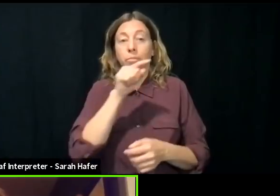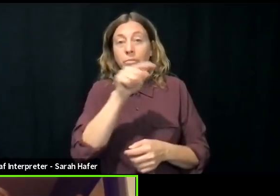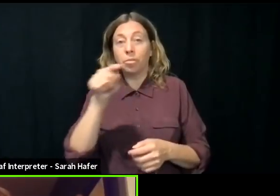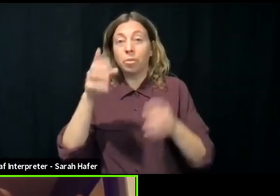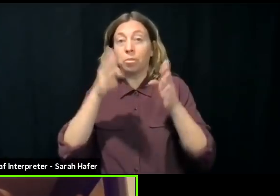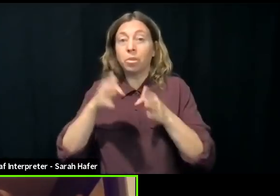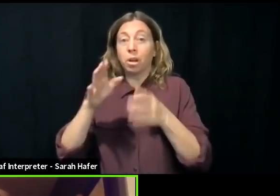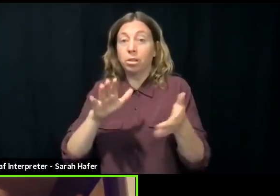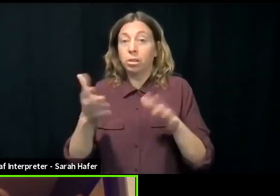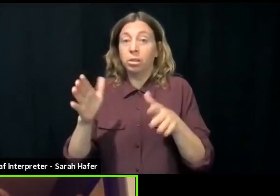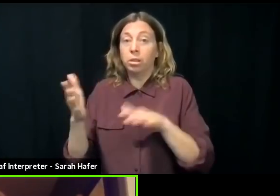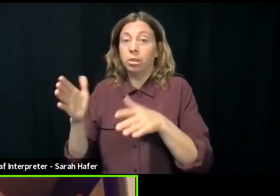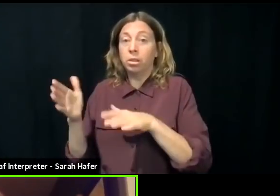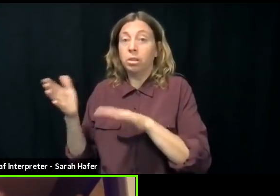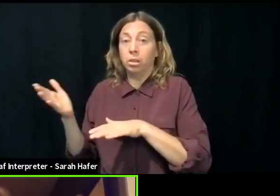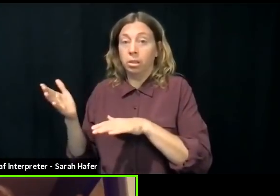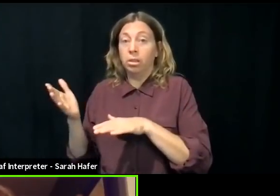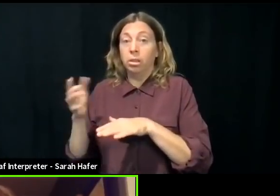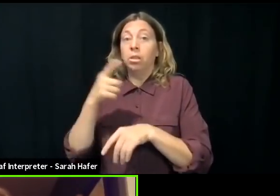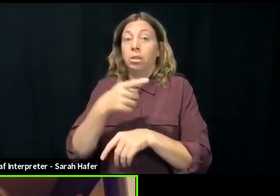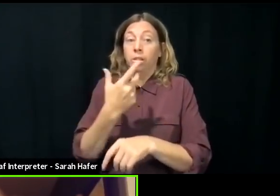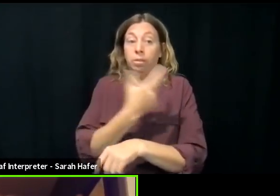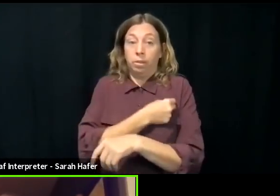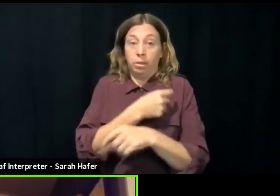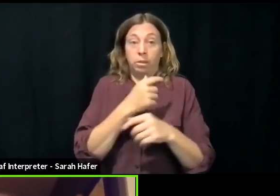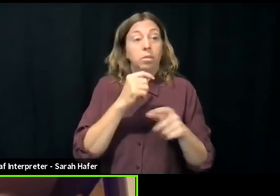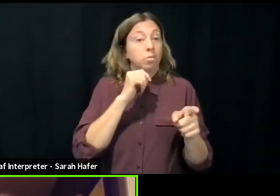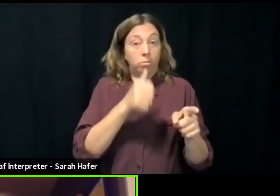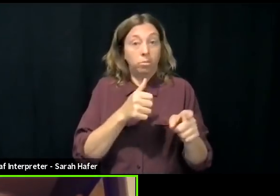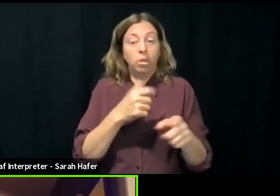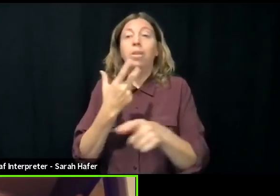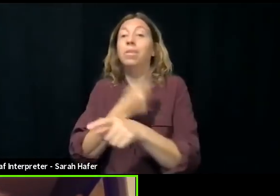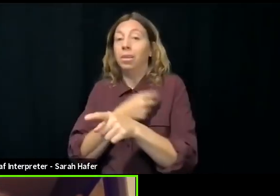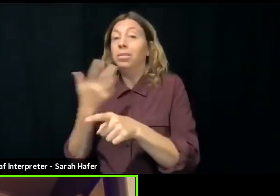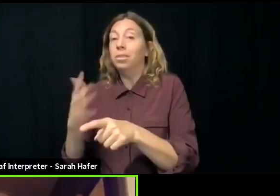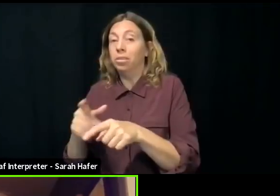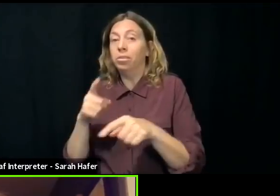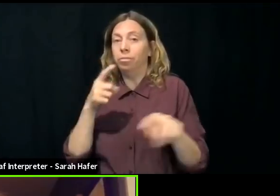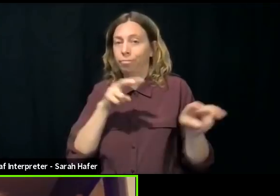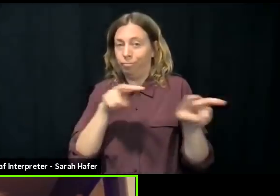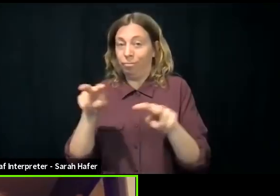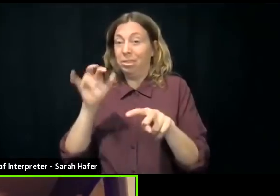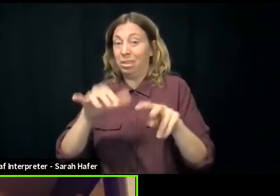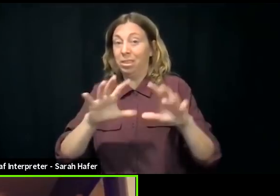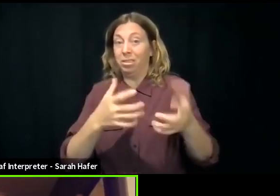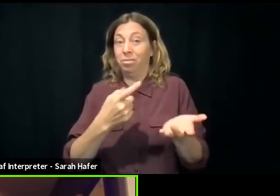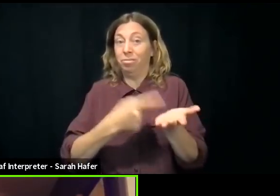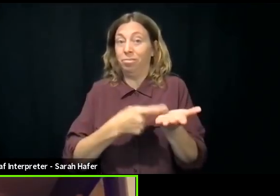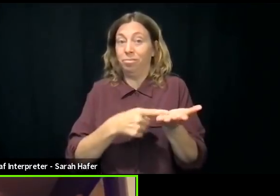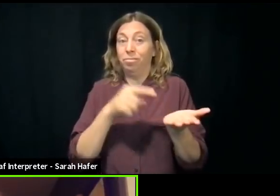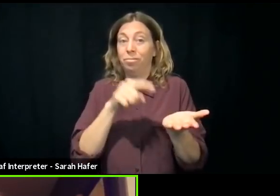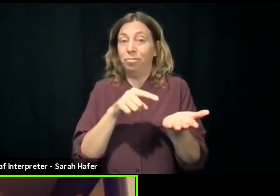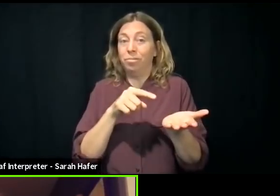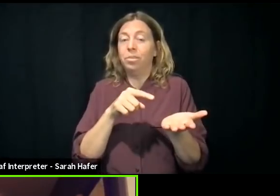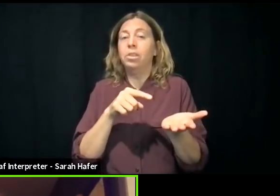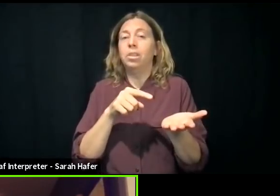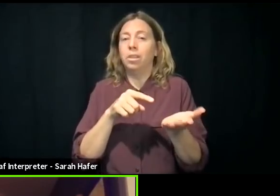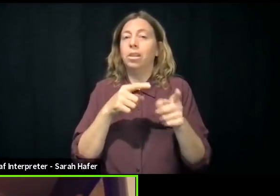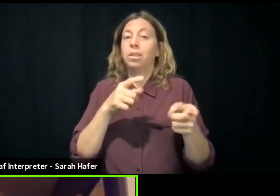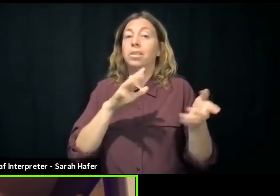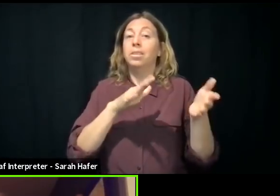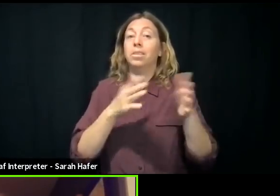While reporting the vaccine status of individuals is hard at the time of their death in a timely fashion, what we do know that